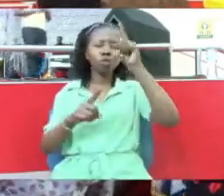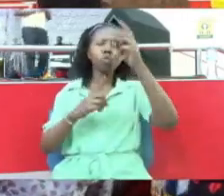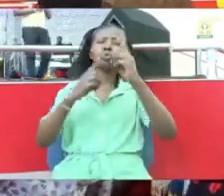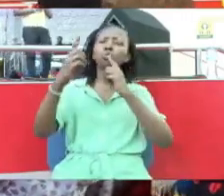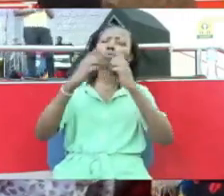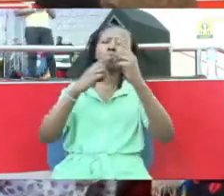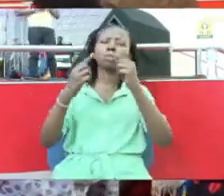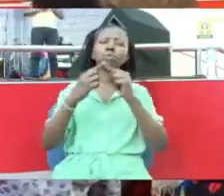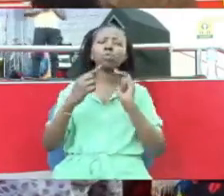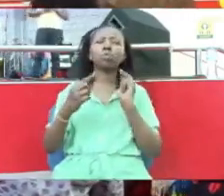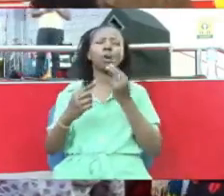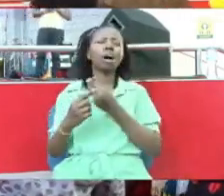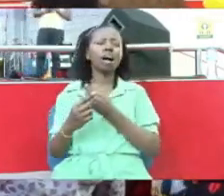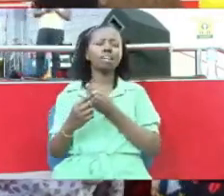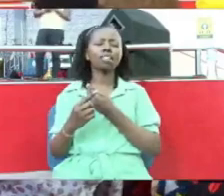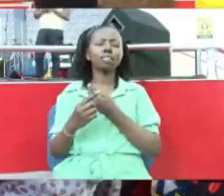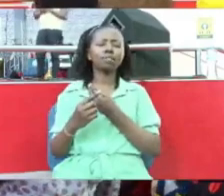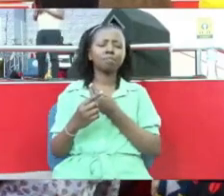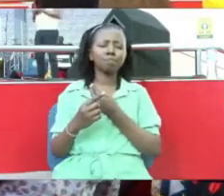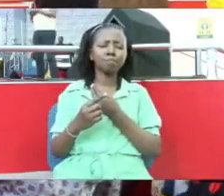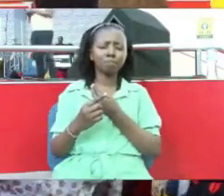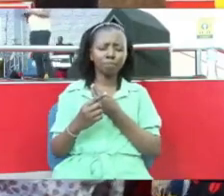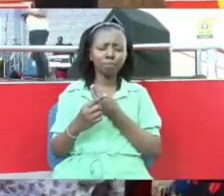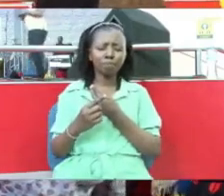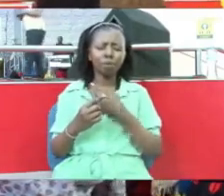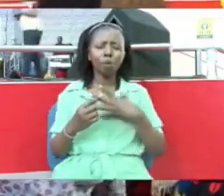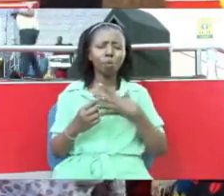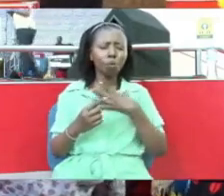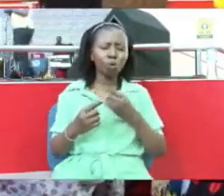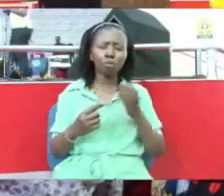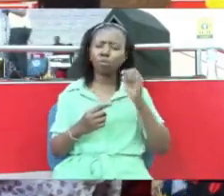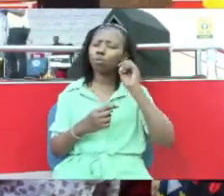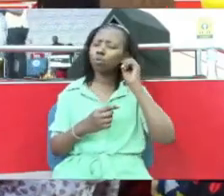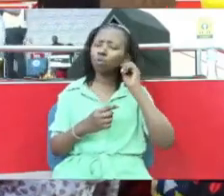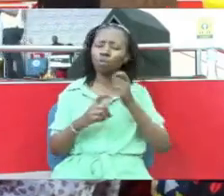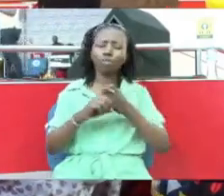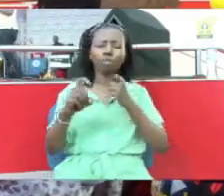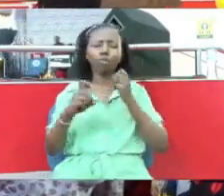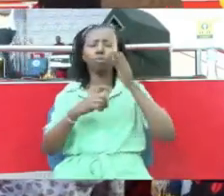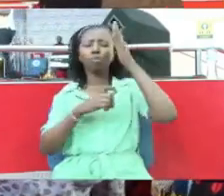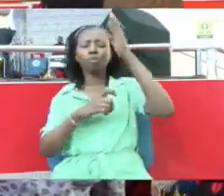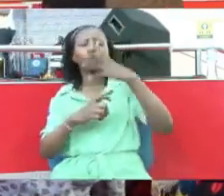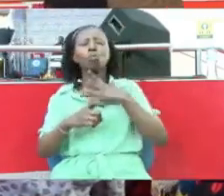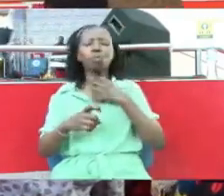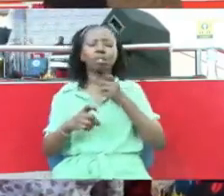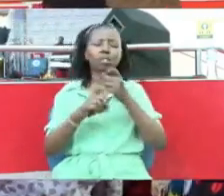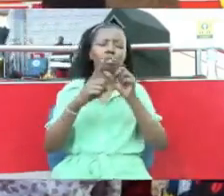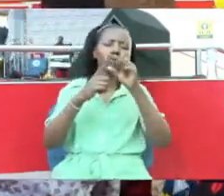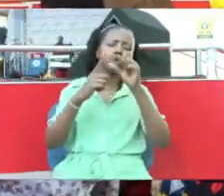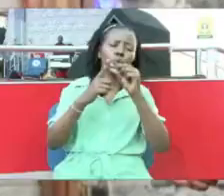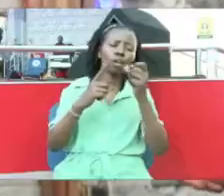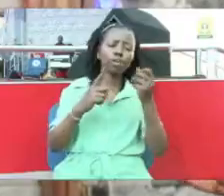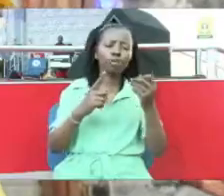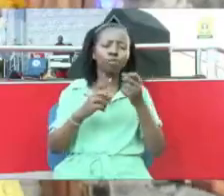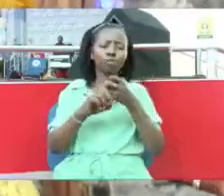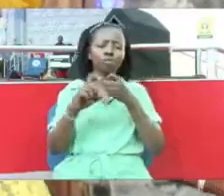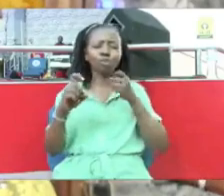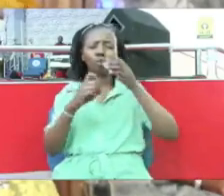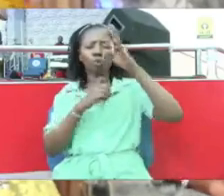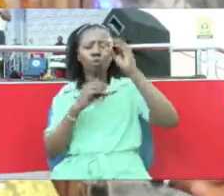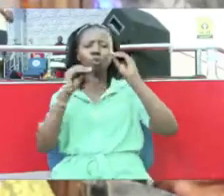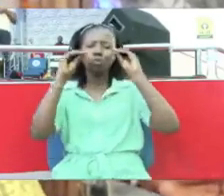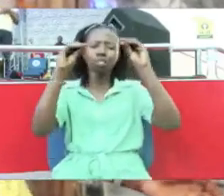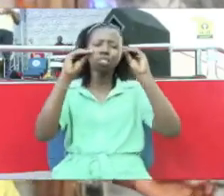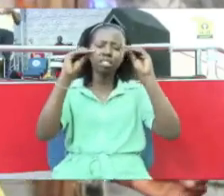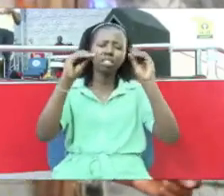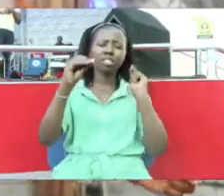us, our Father. We desire to hear from you. We need a word from you. And so teach us how to linger, my